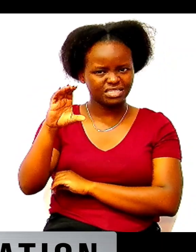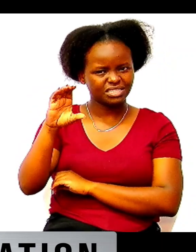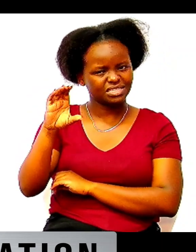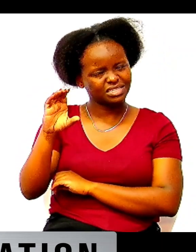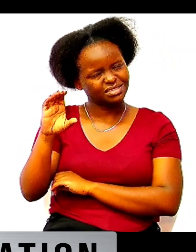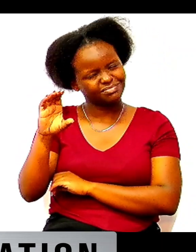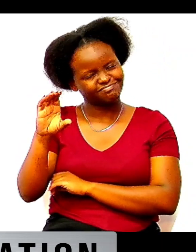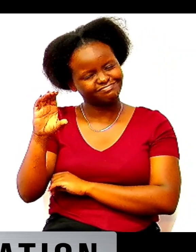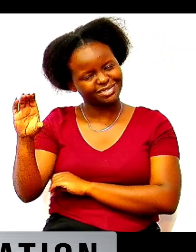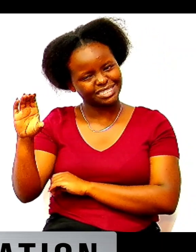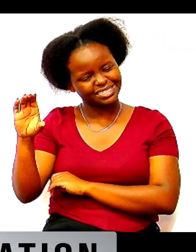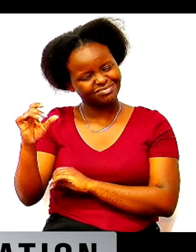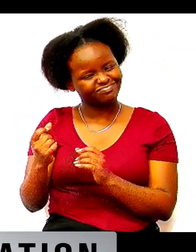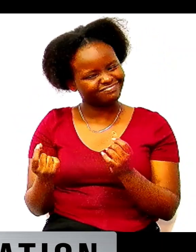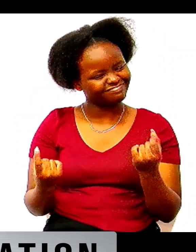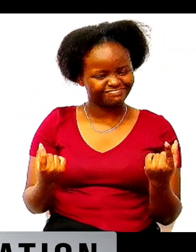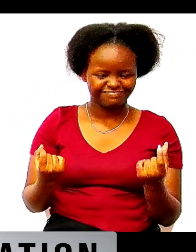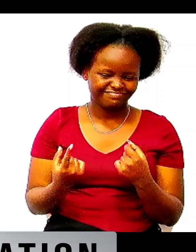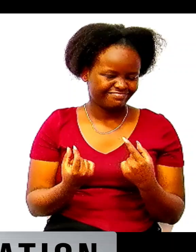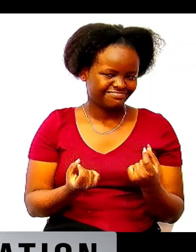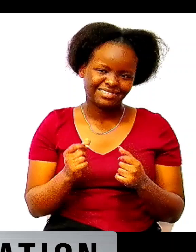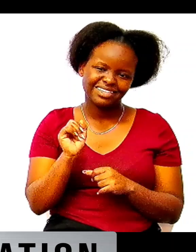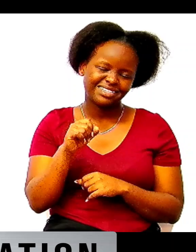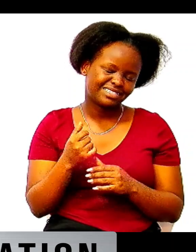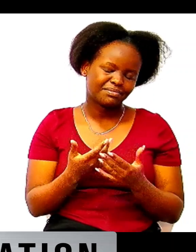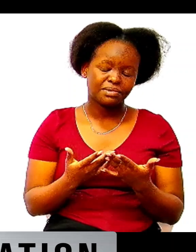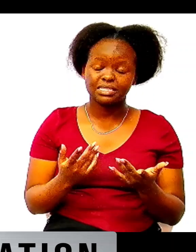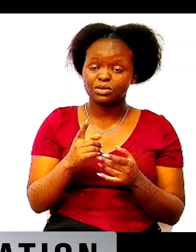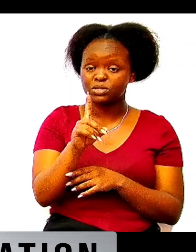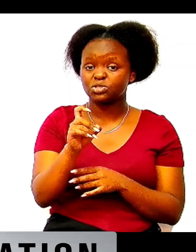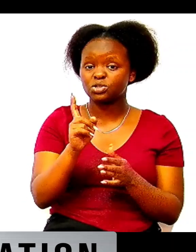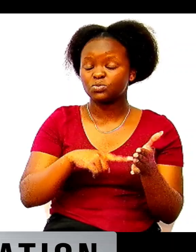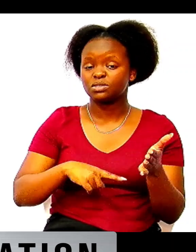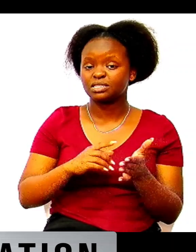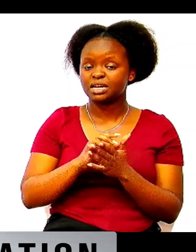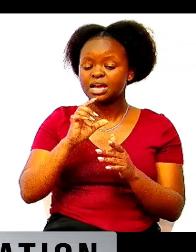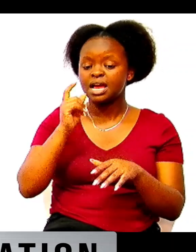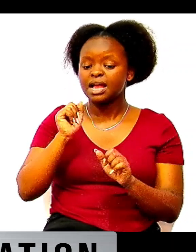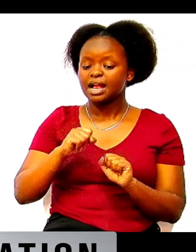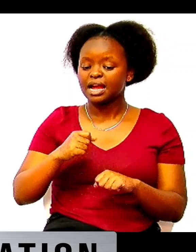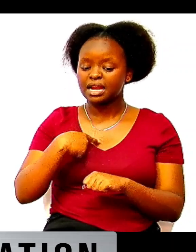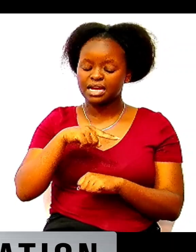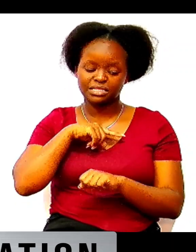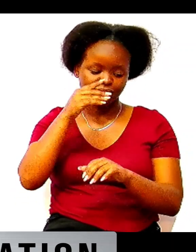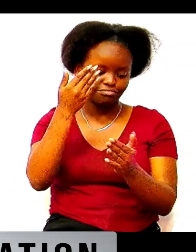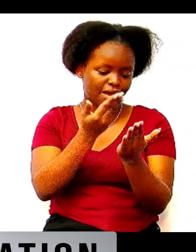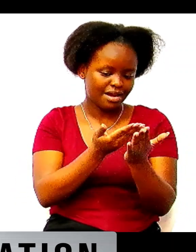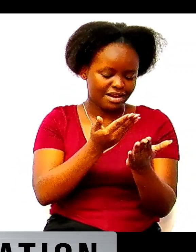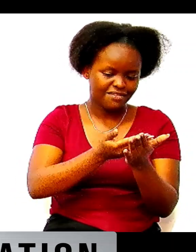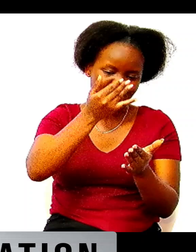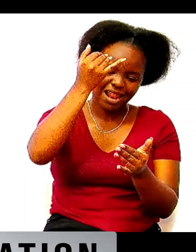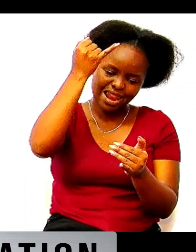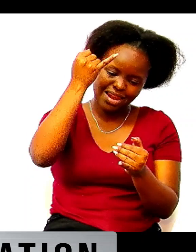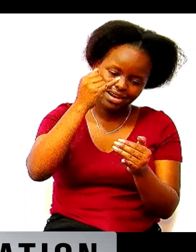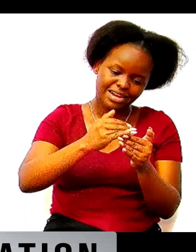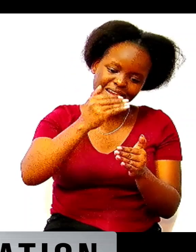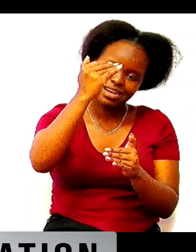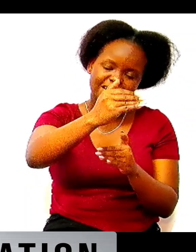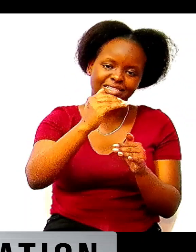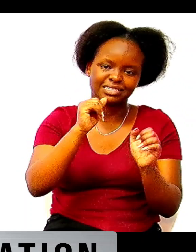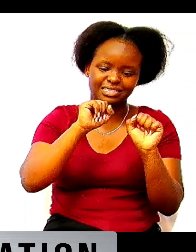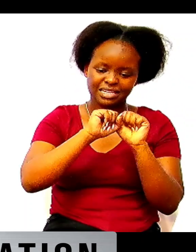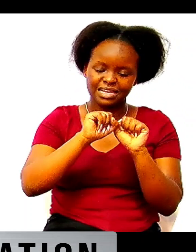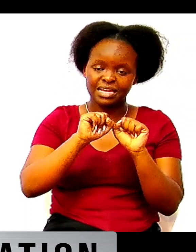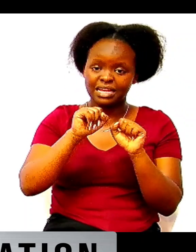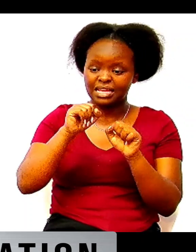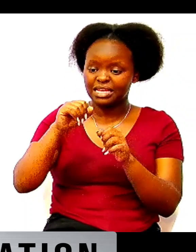question that we need to deal with, Jonah, Right. can we get to a point to the next stage of progress